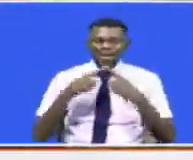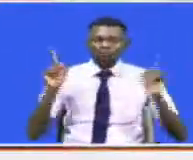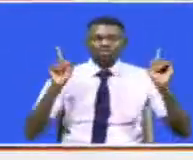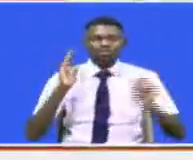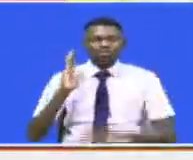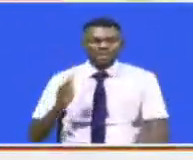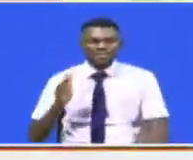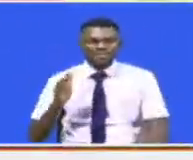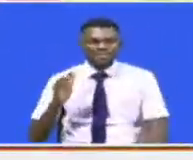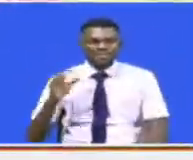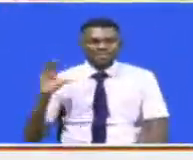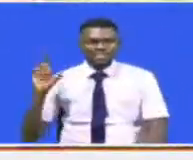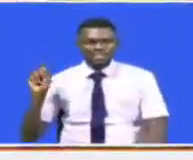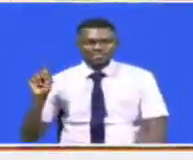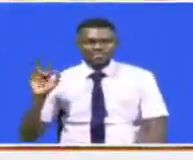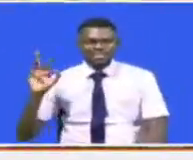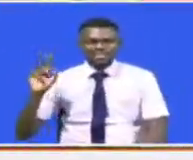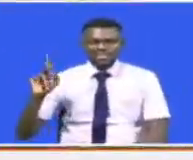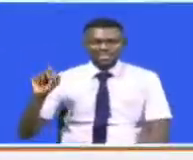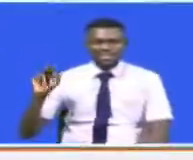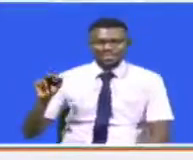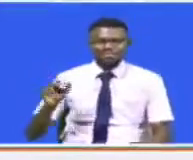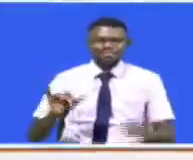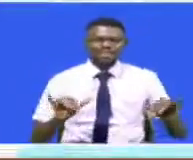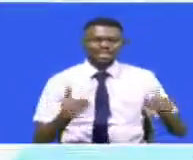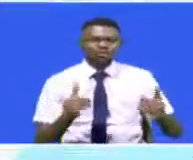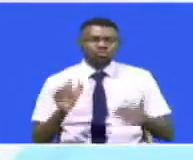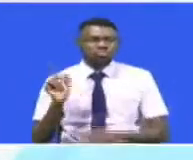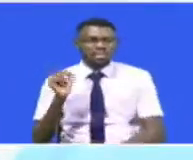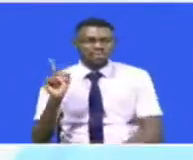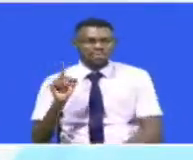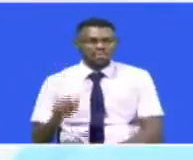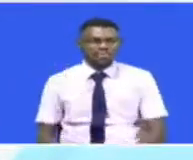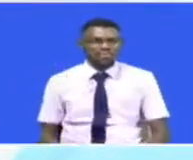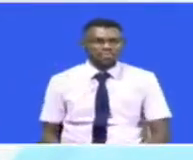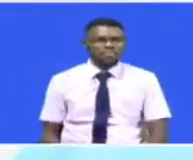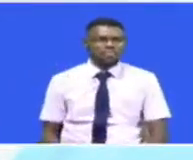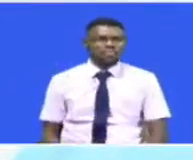Chris Dairo, KTN News, Nairobi. Well, definitely hold the Azimio leaders to...